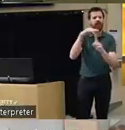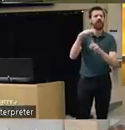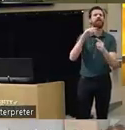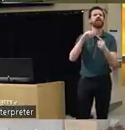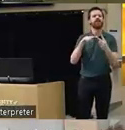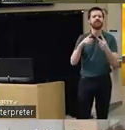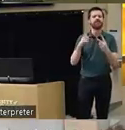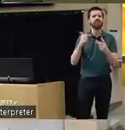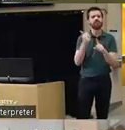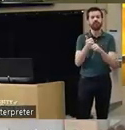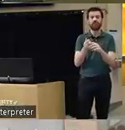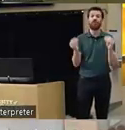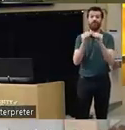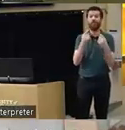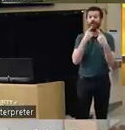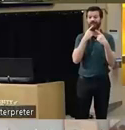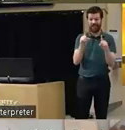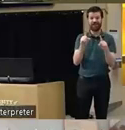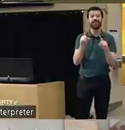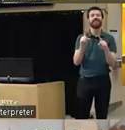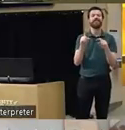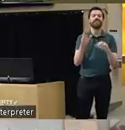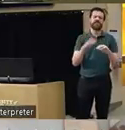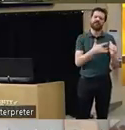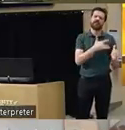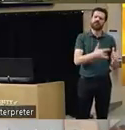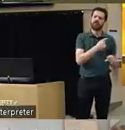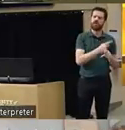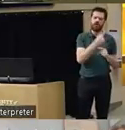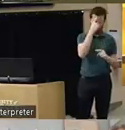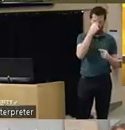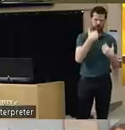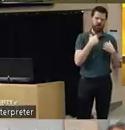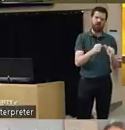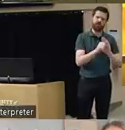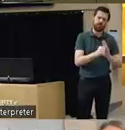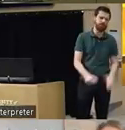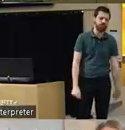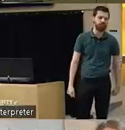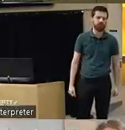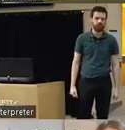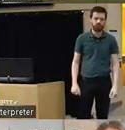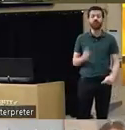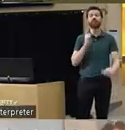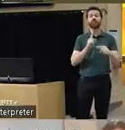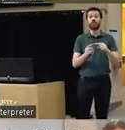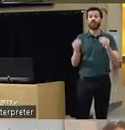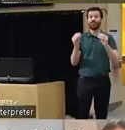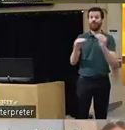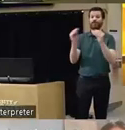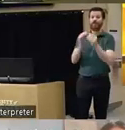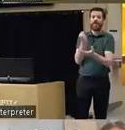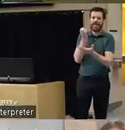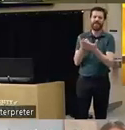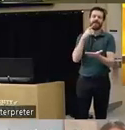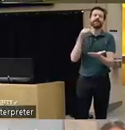it's more effective than care as usual in primary care for mental health symptoms. And there is emerging evidence for